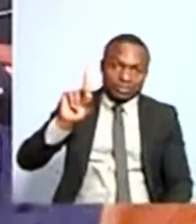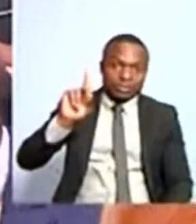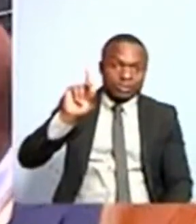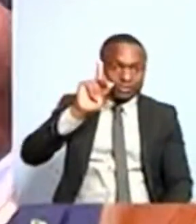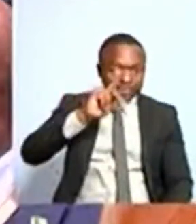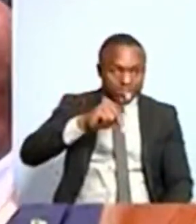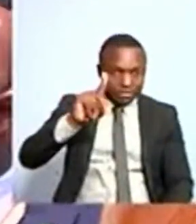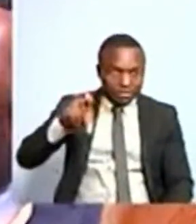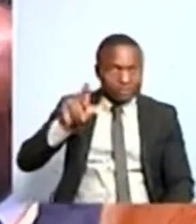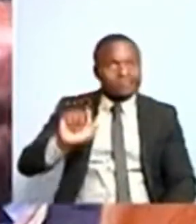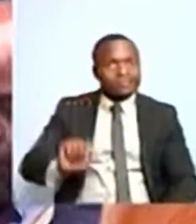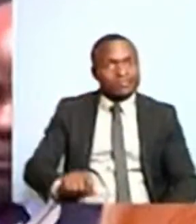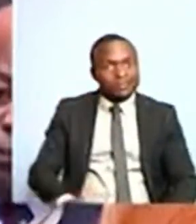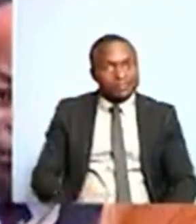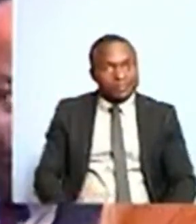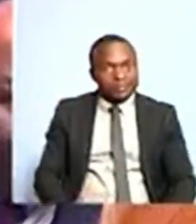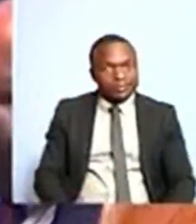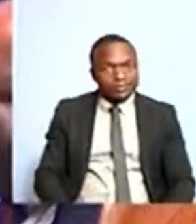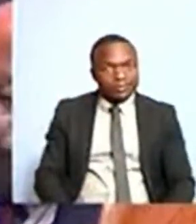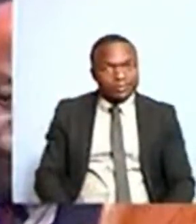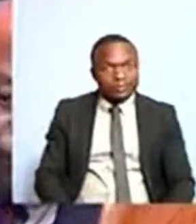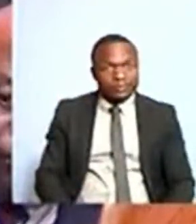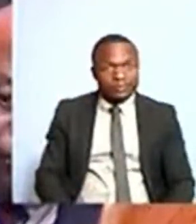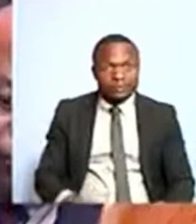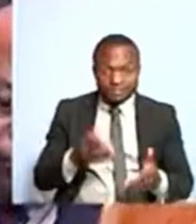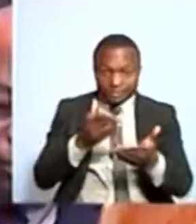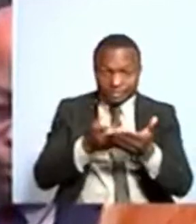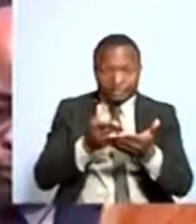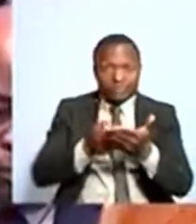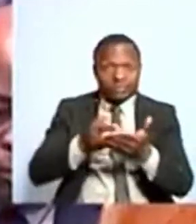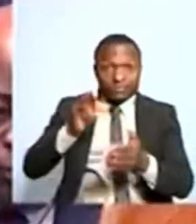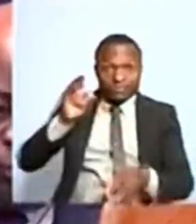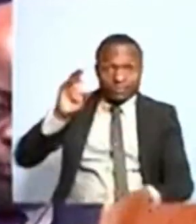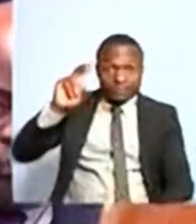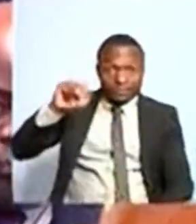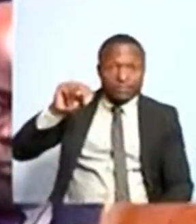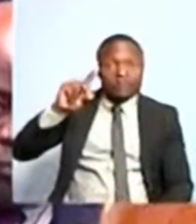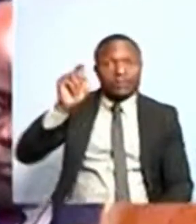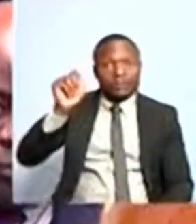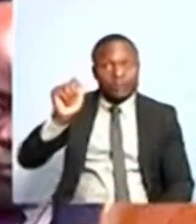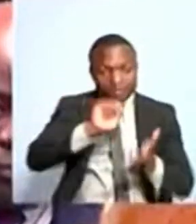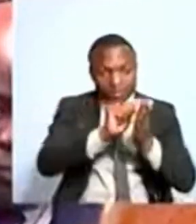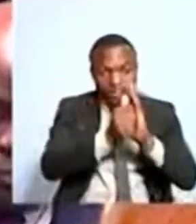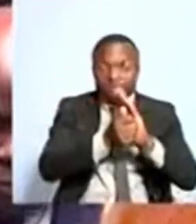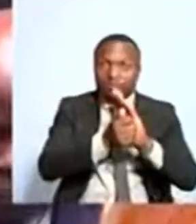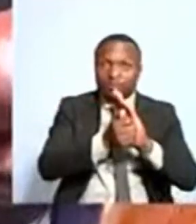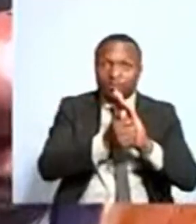Public Prosecutions. This is the NPA Act number 34 of 2010.